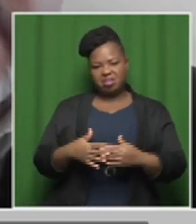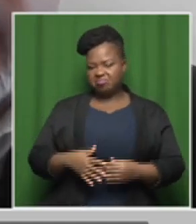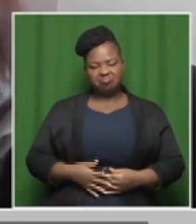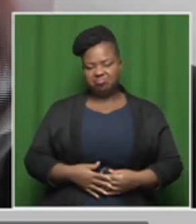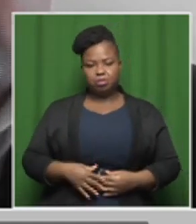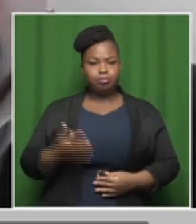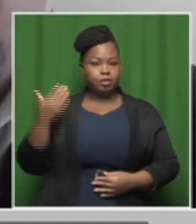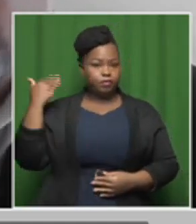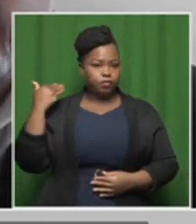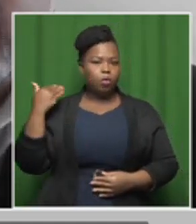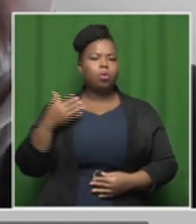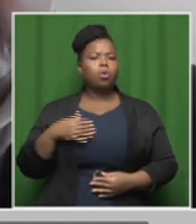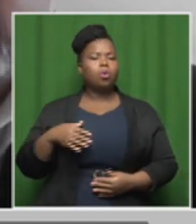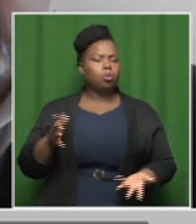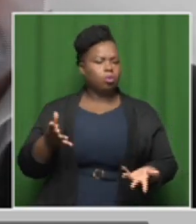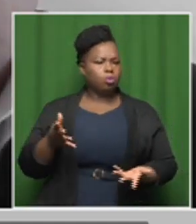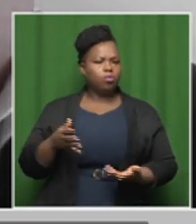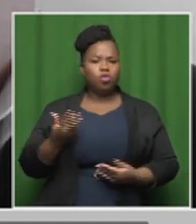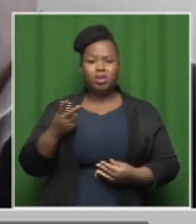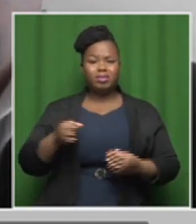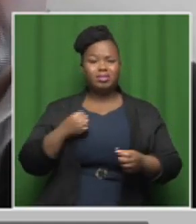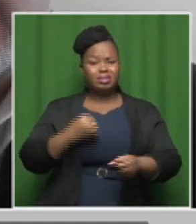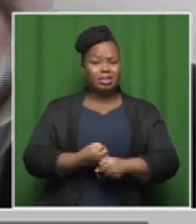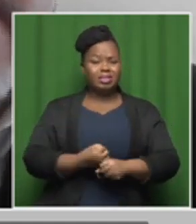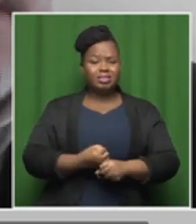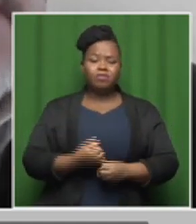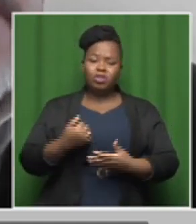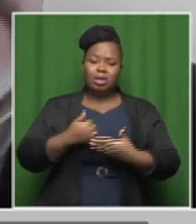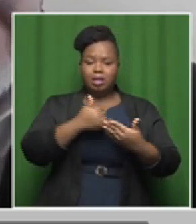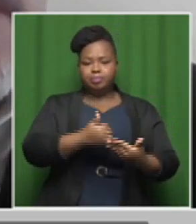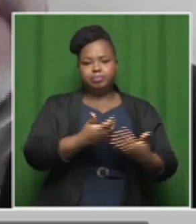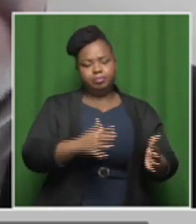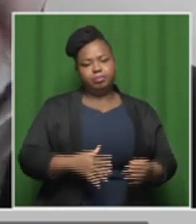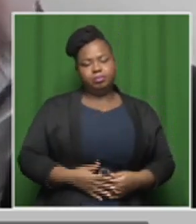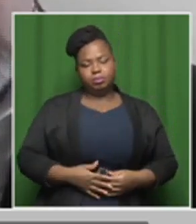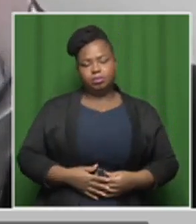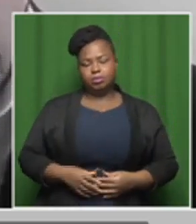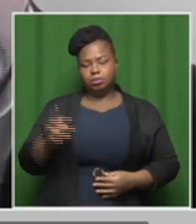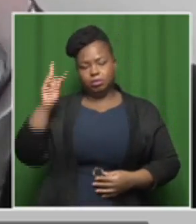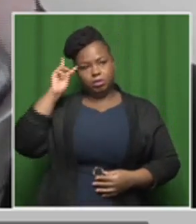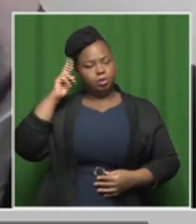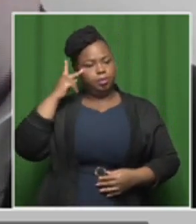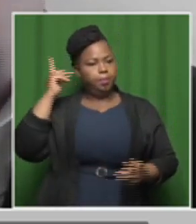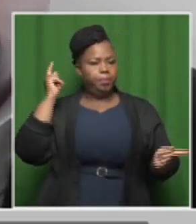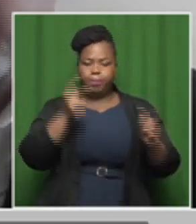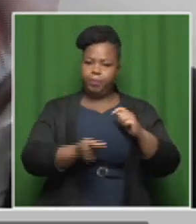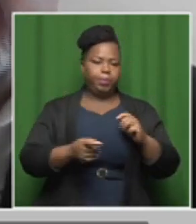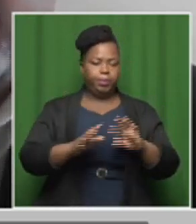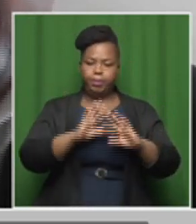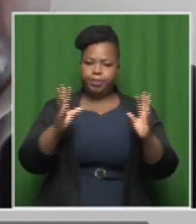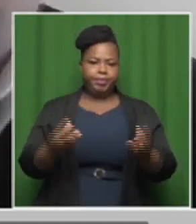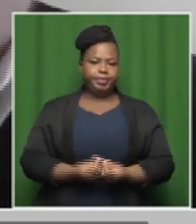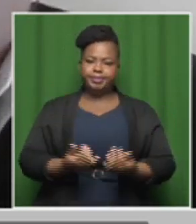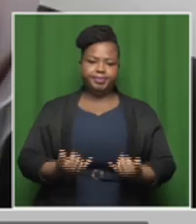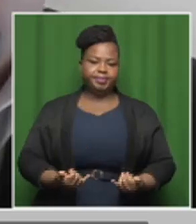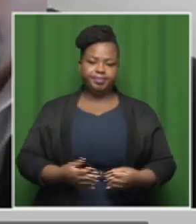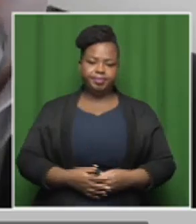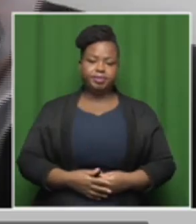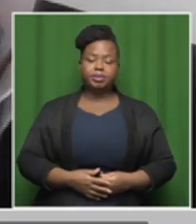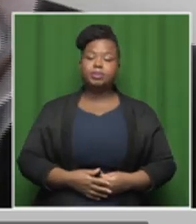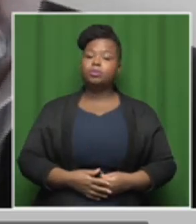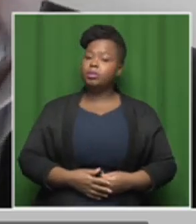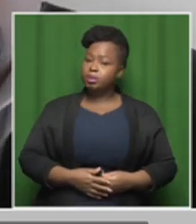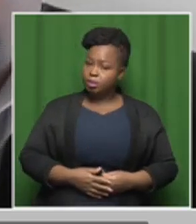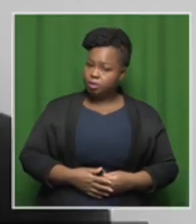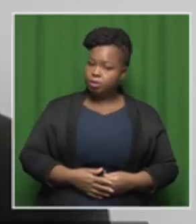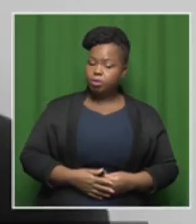been the case for the last 80 years. So he's really turned things on their head quite quickly. Yeah. And when